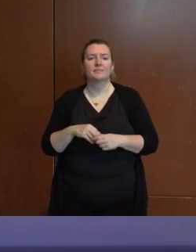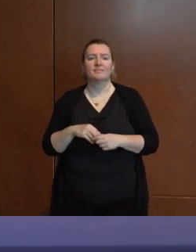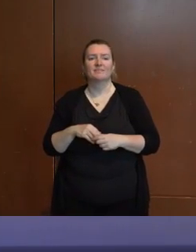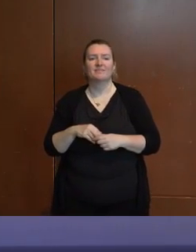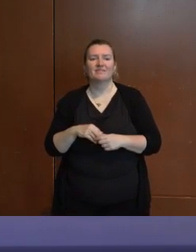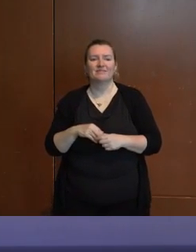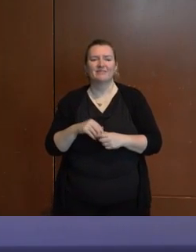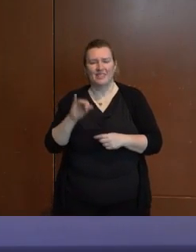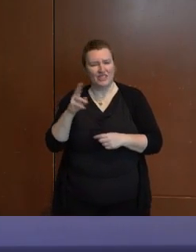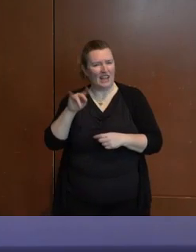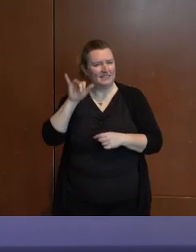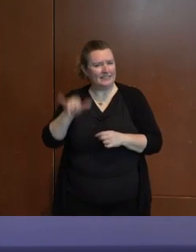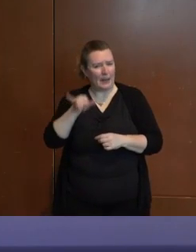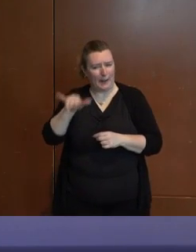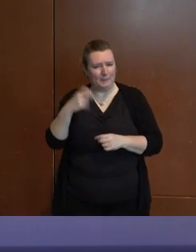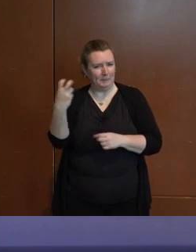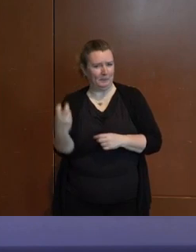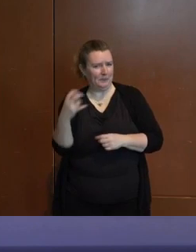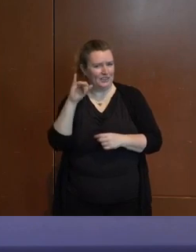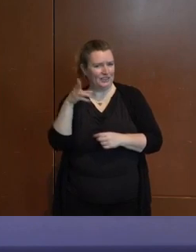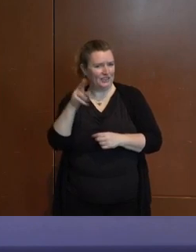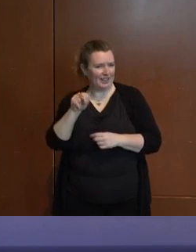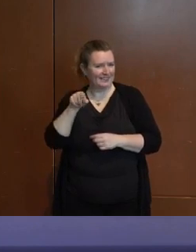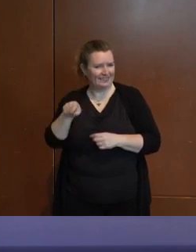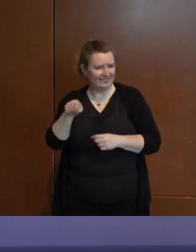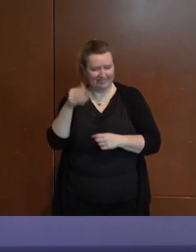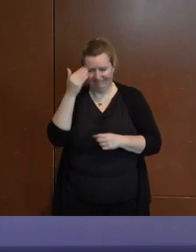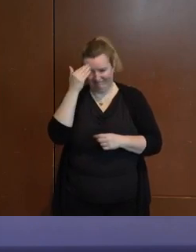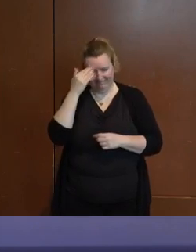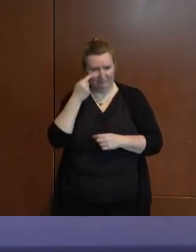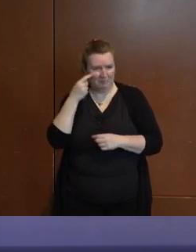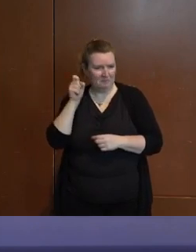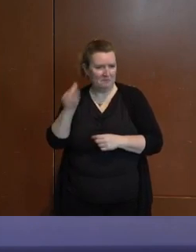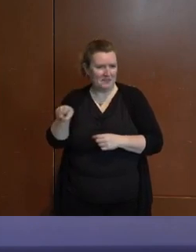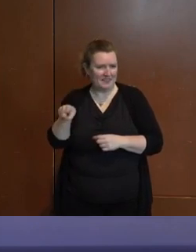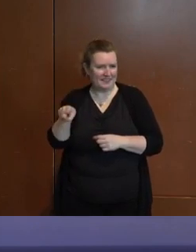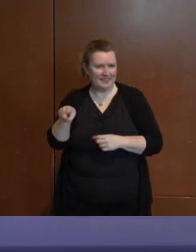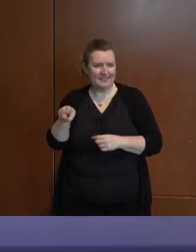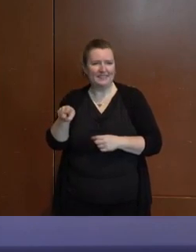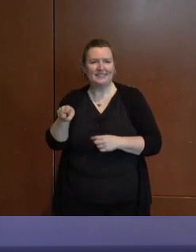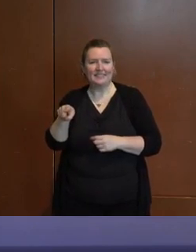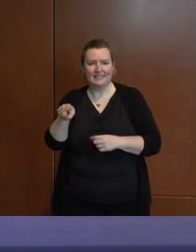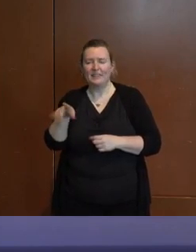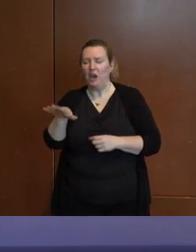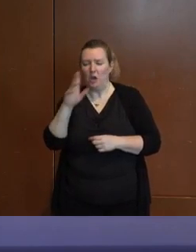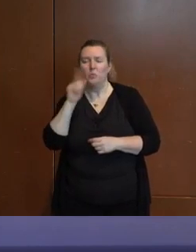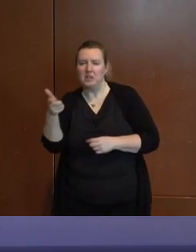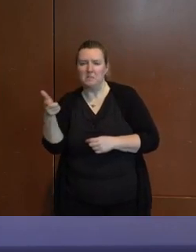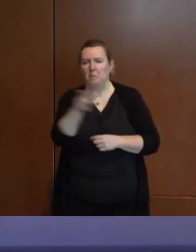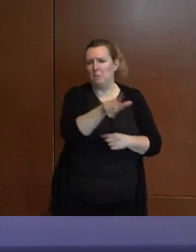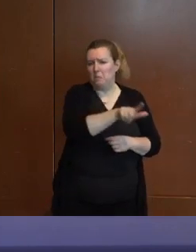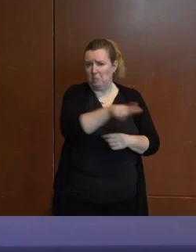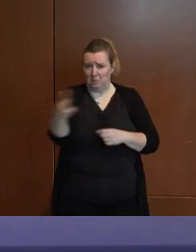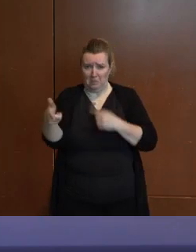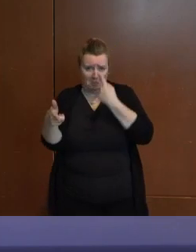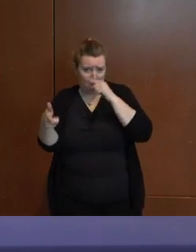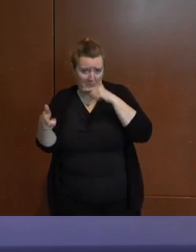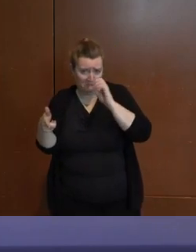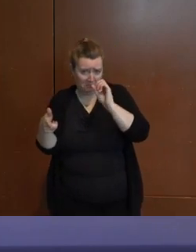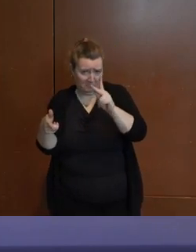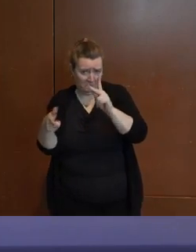keeping track of frontline medical workers, nurses, the way that the superintendent has available at his hands that data